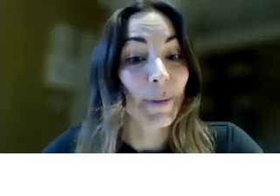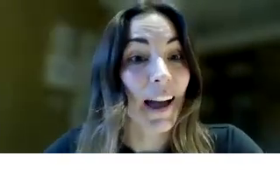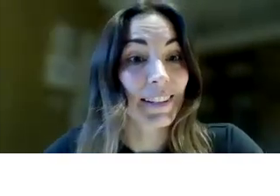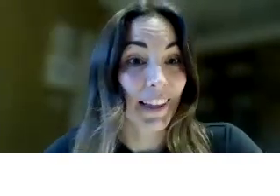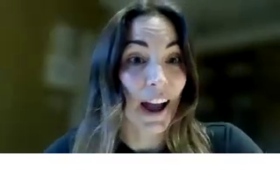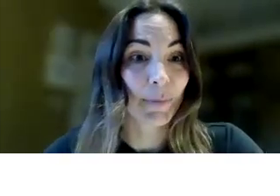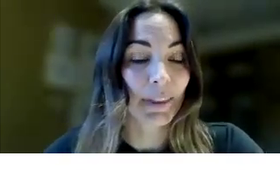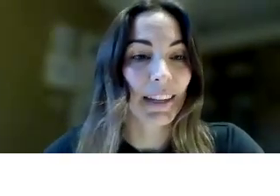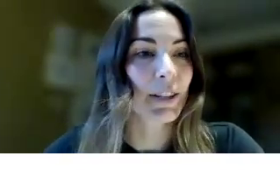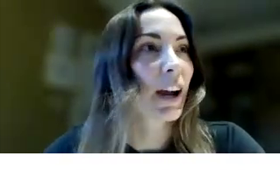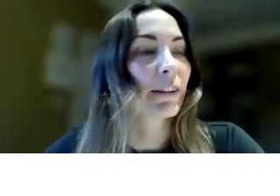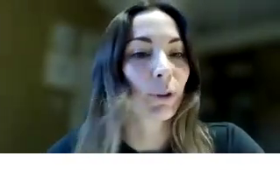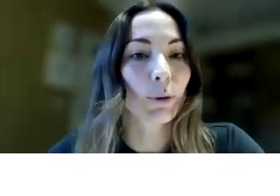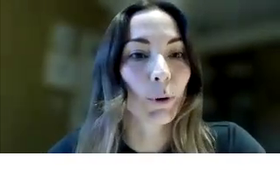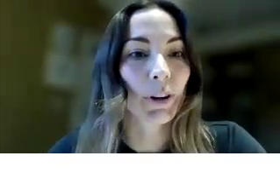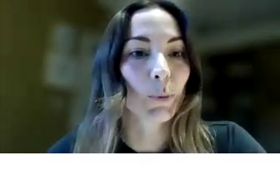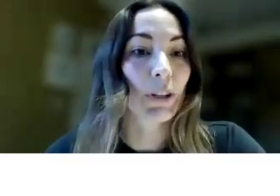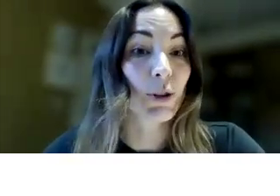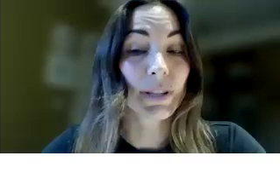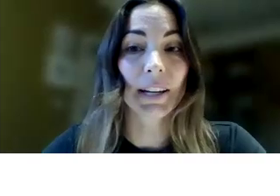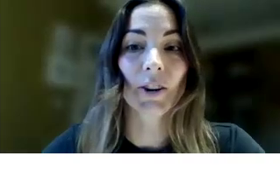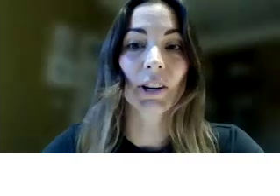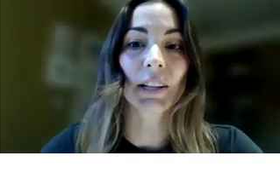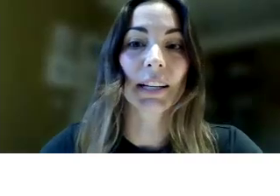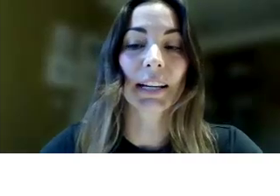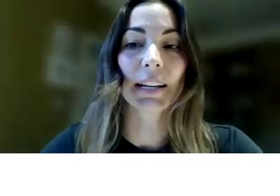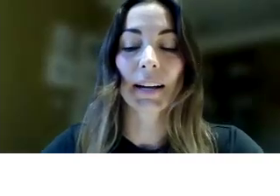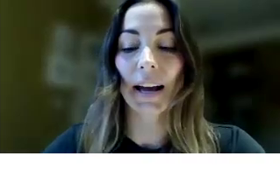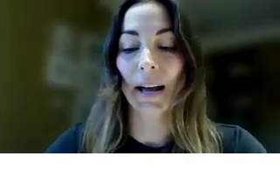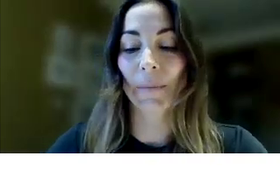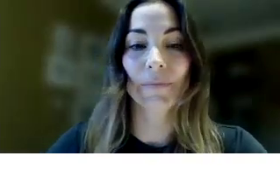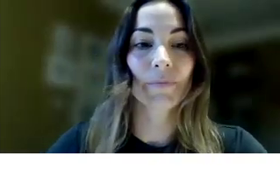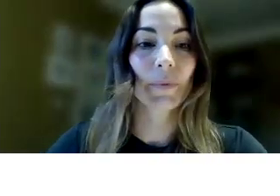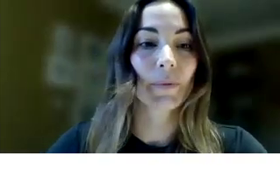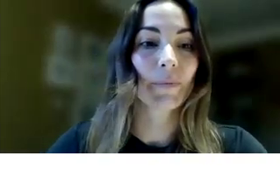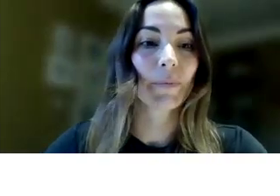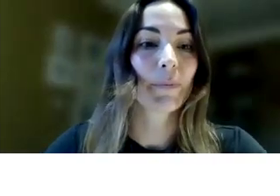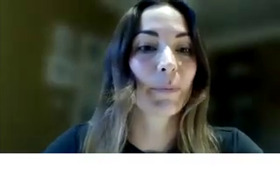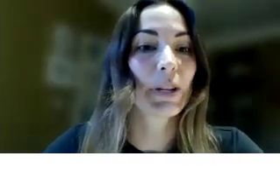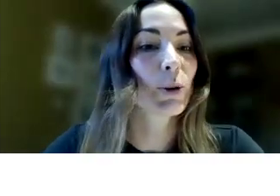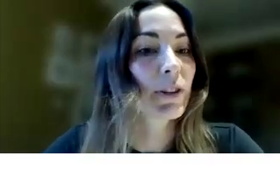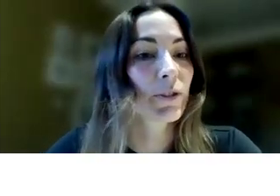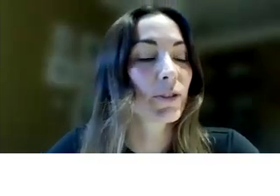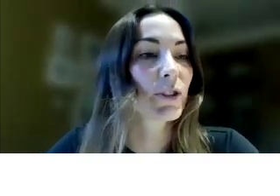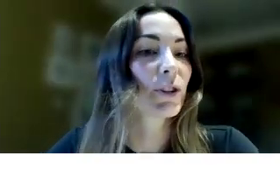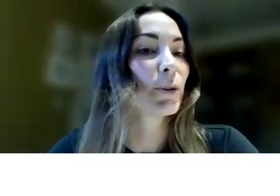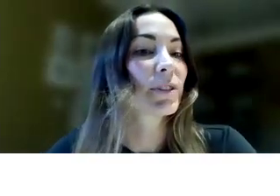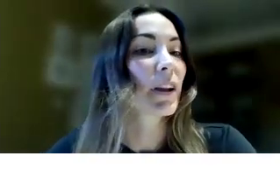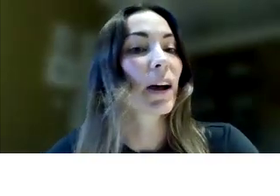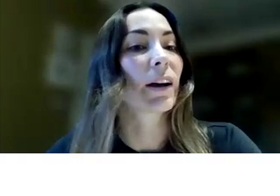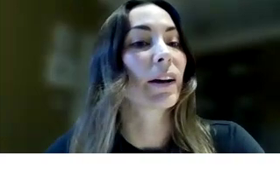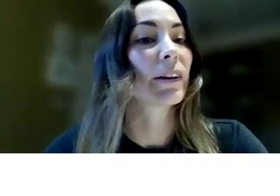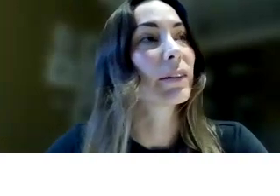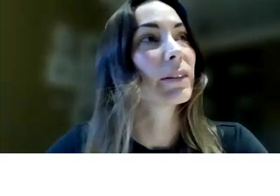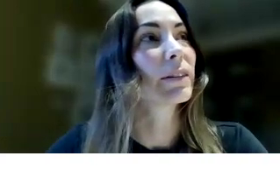So this is my last slide, but things to kind of look for when choosing a hearing clinic. Be sure to